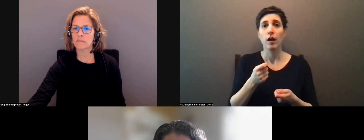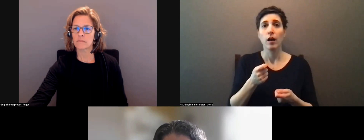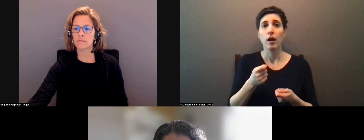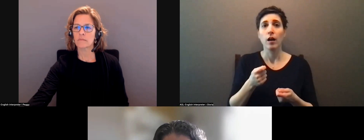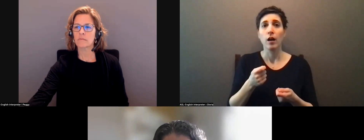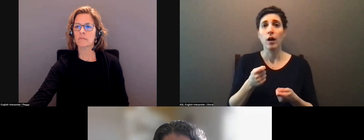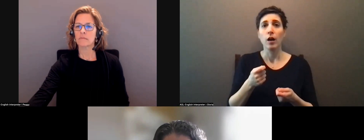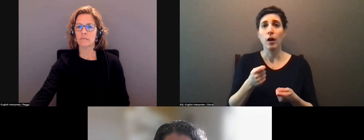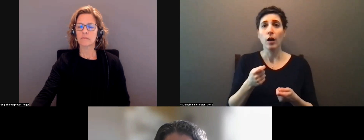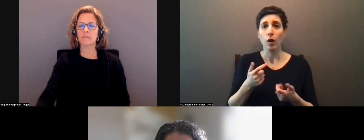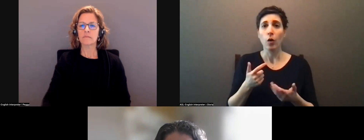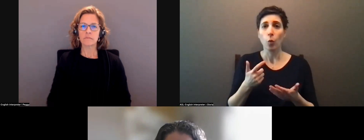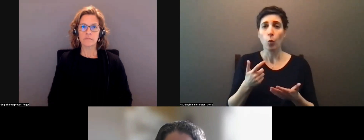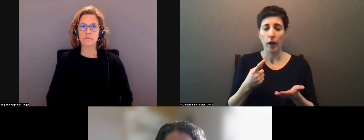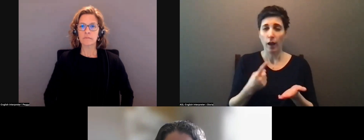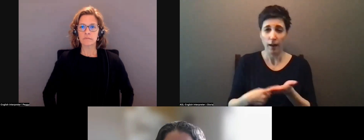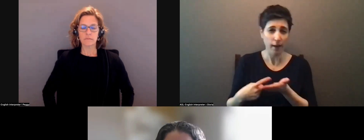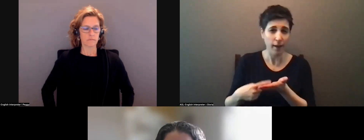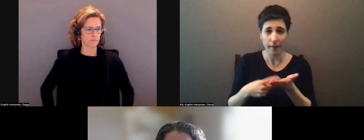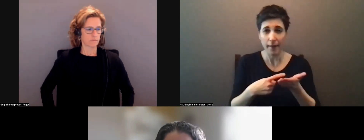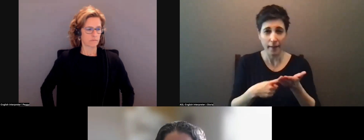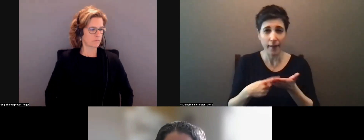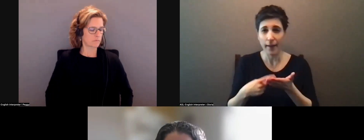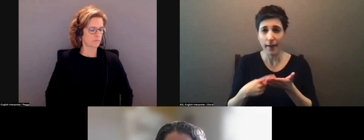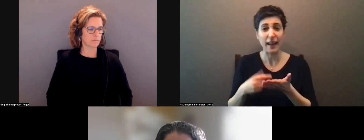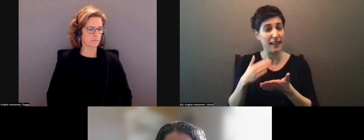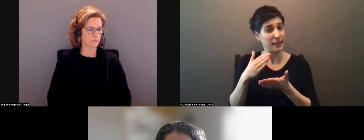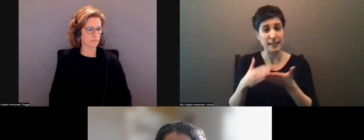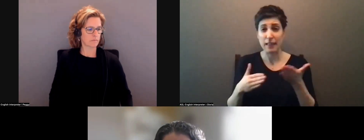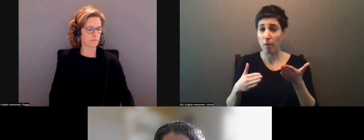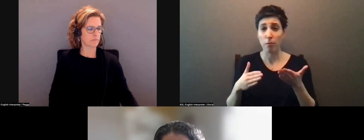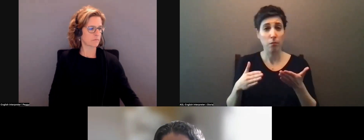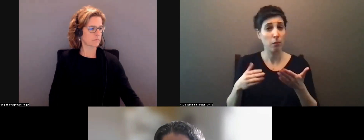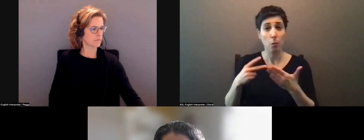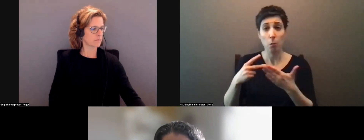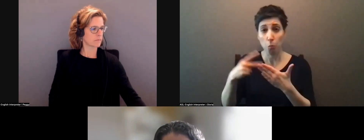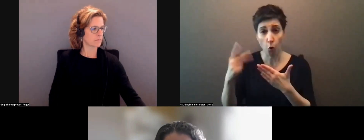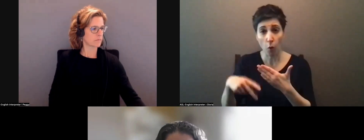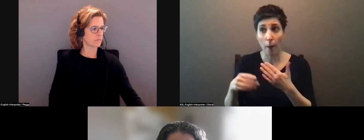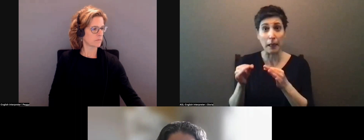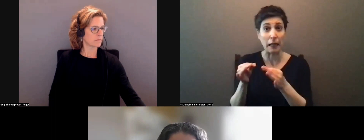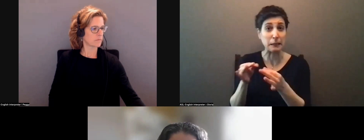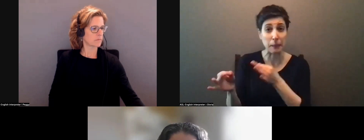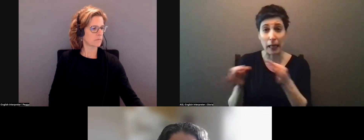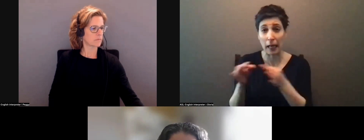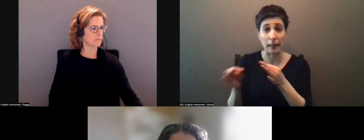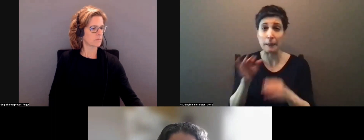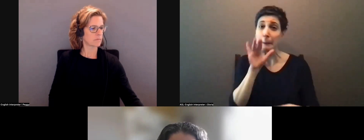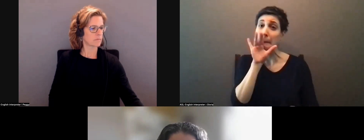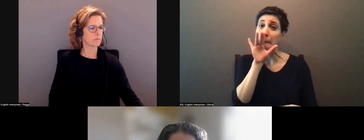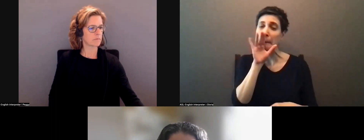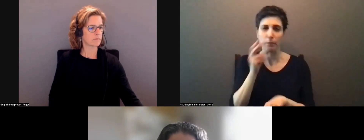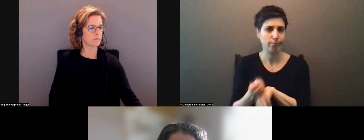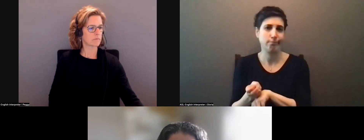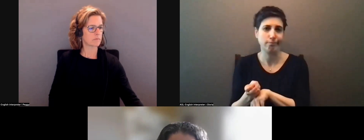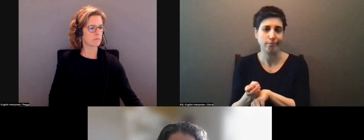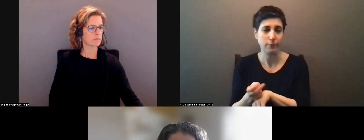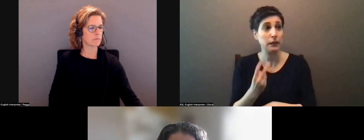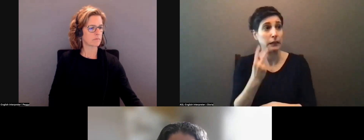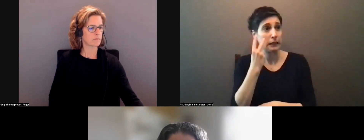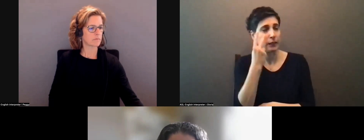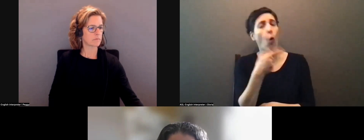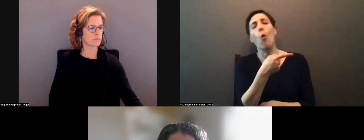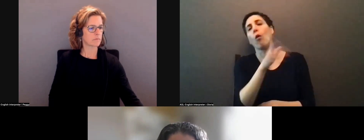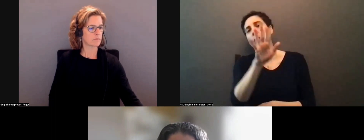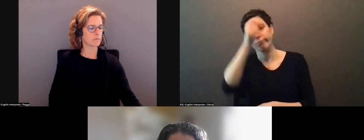talking about, sometimes it's hard to explain just through words, or, so it's just helpful to see the screen and how people